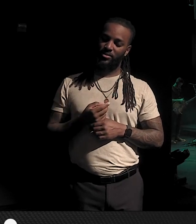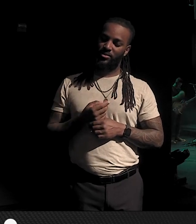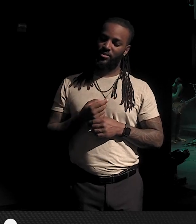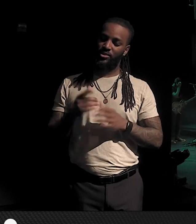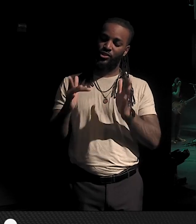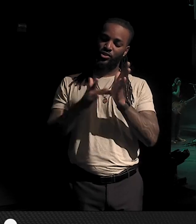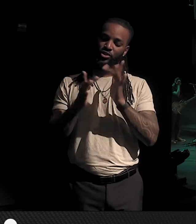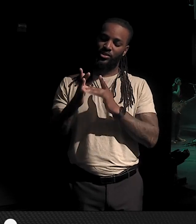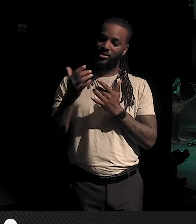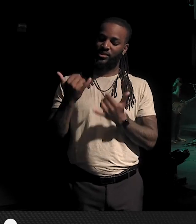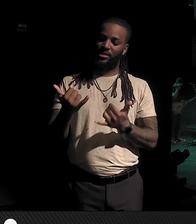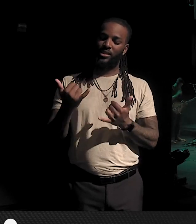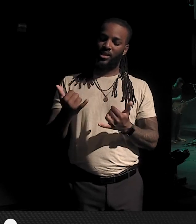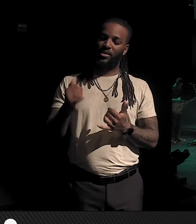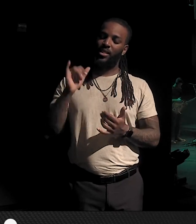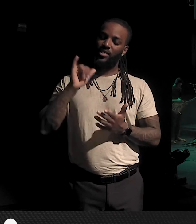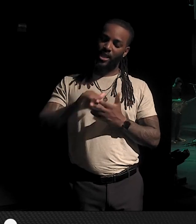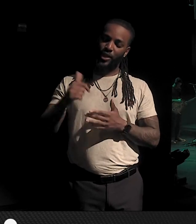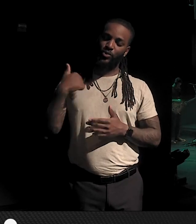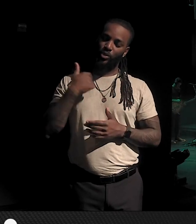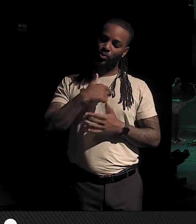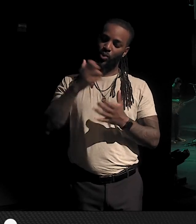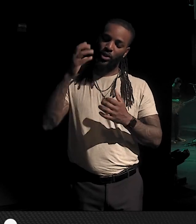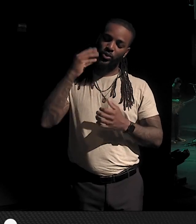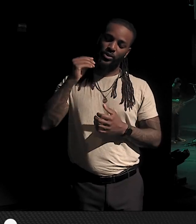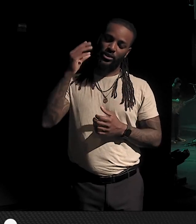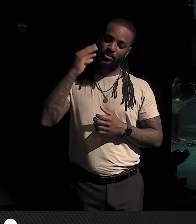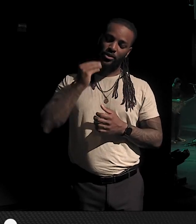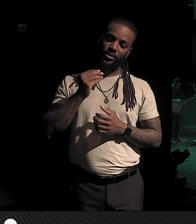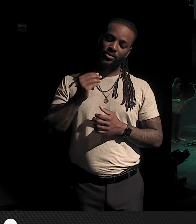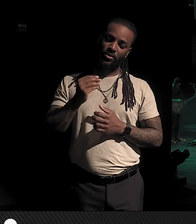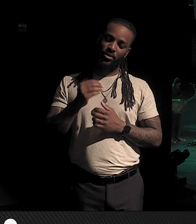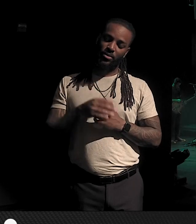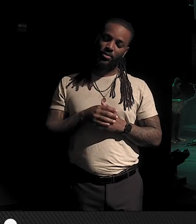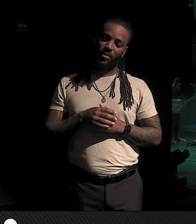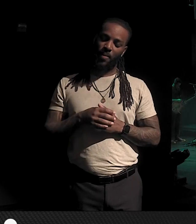So Jesus, today, that's what we most want to experience with you.